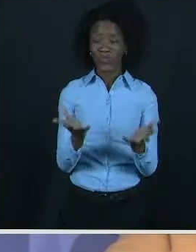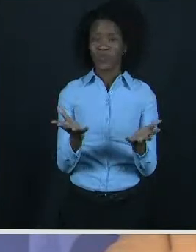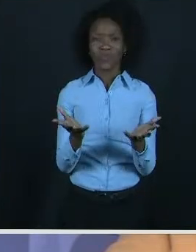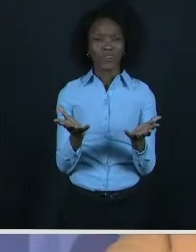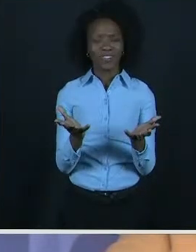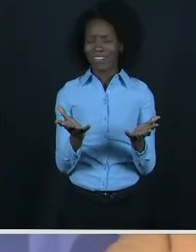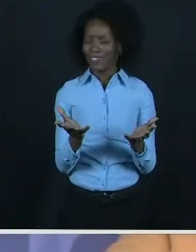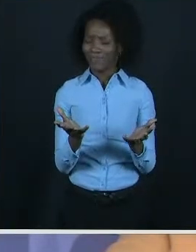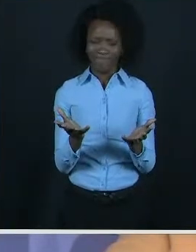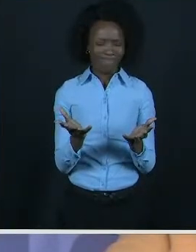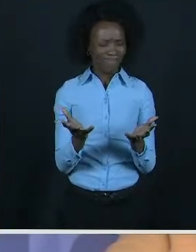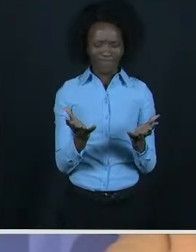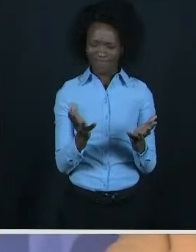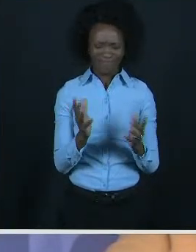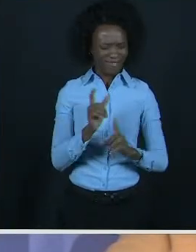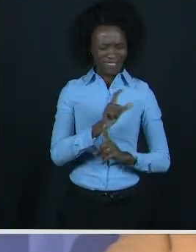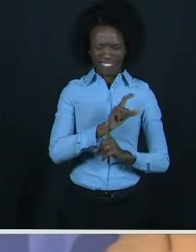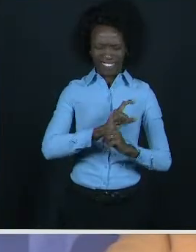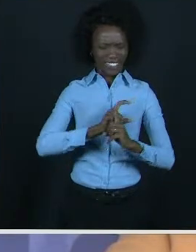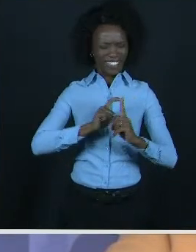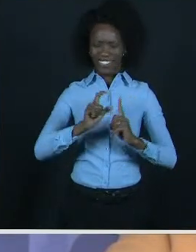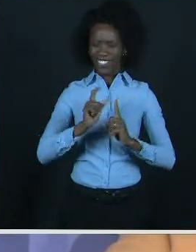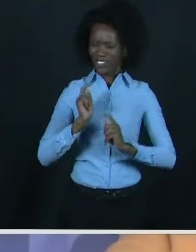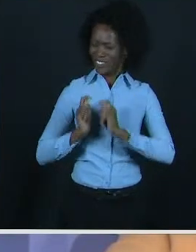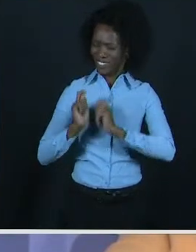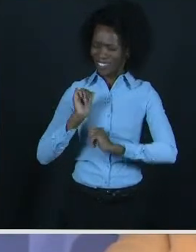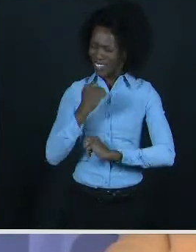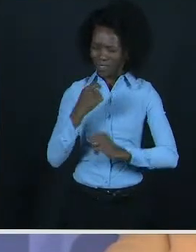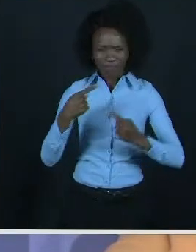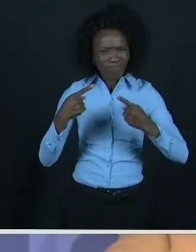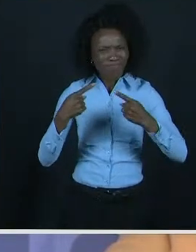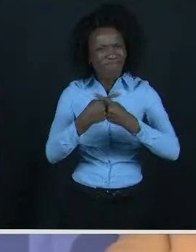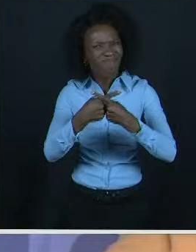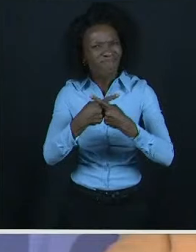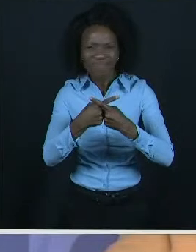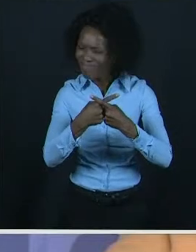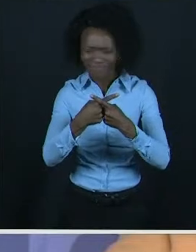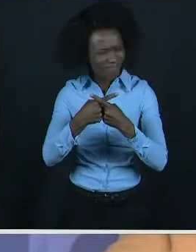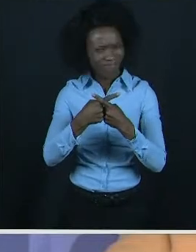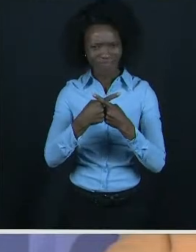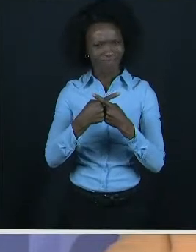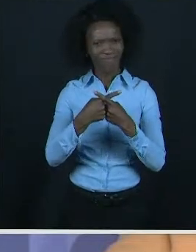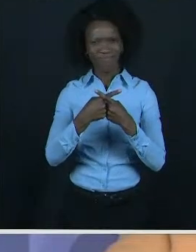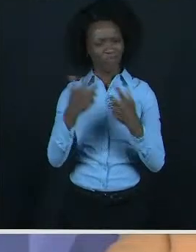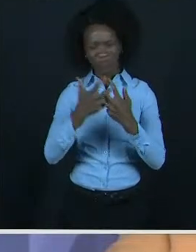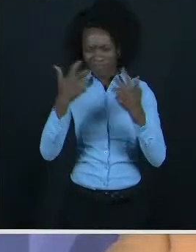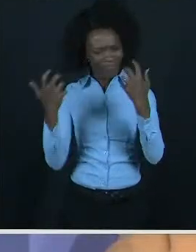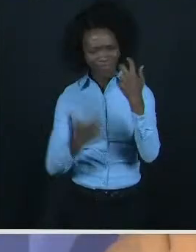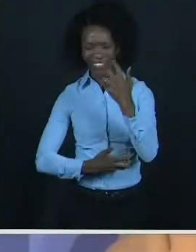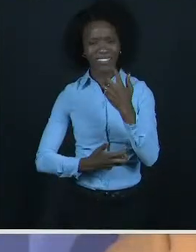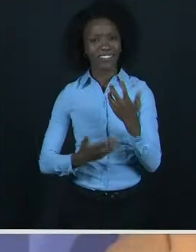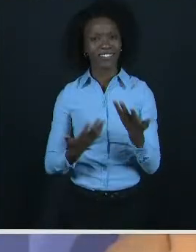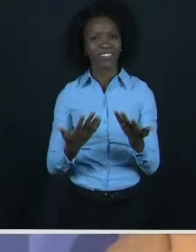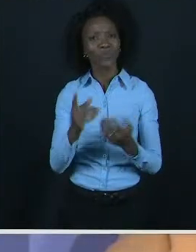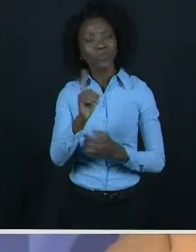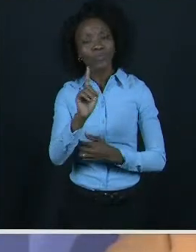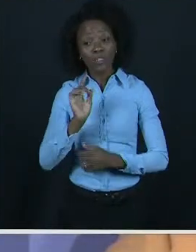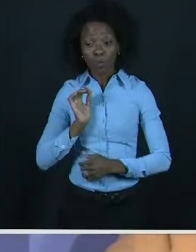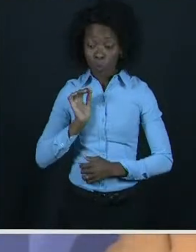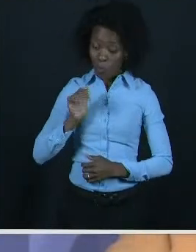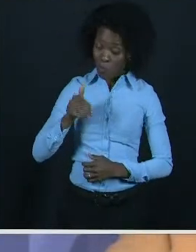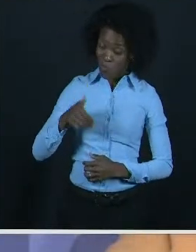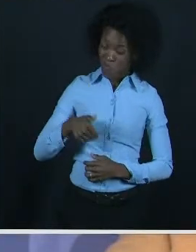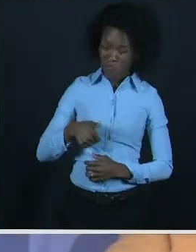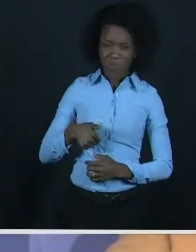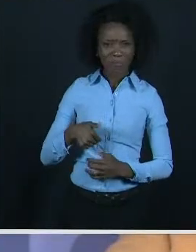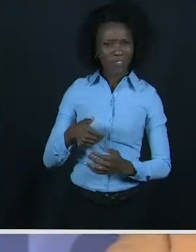against the grain of our cultures and traditions as South Africans, that women